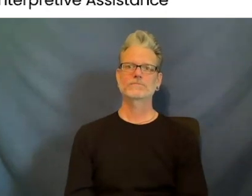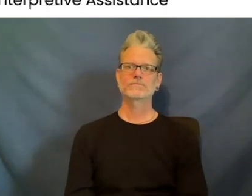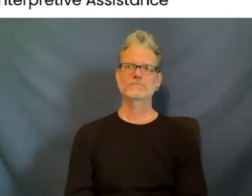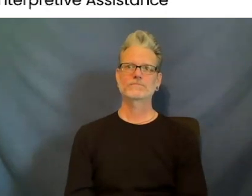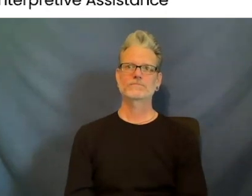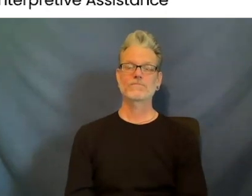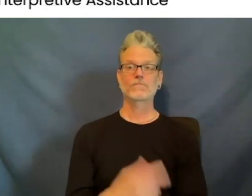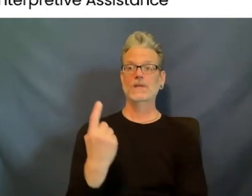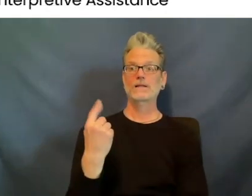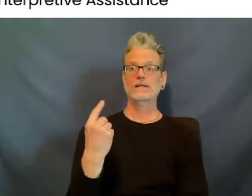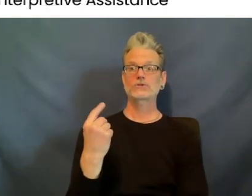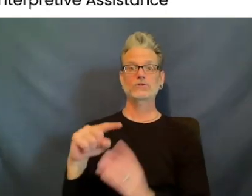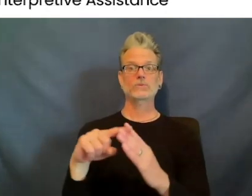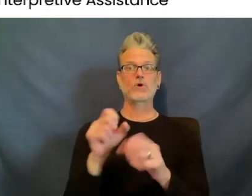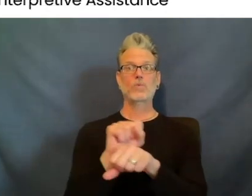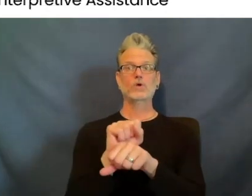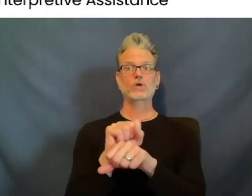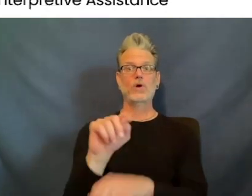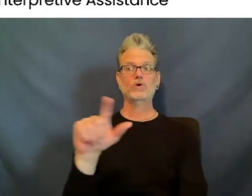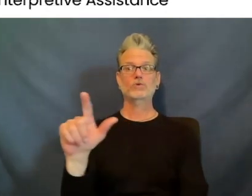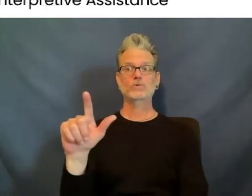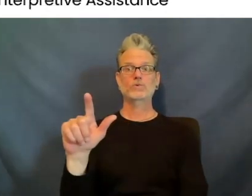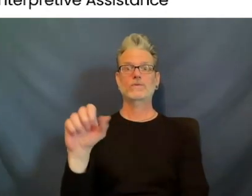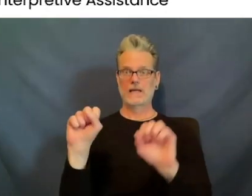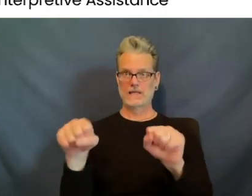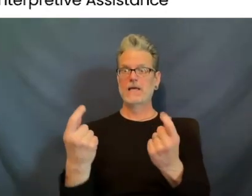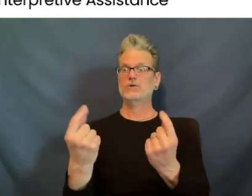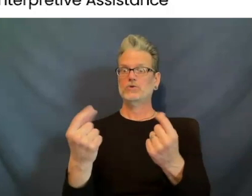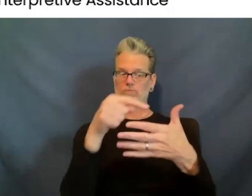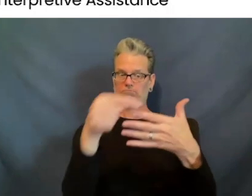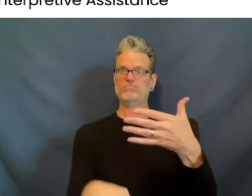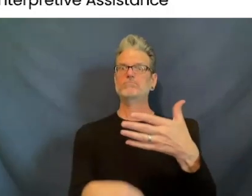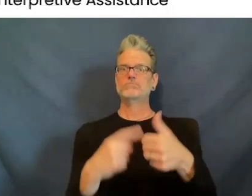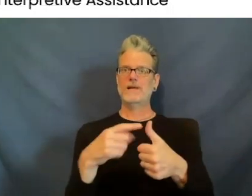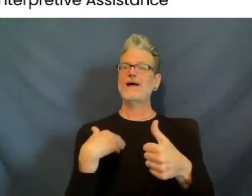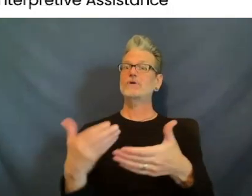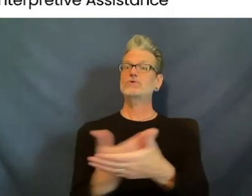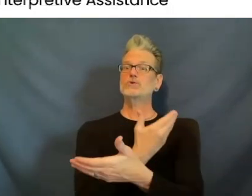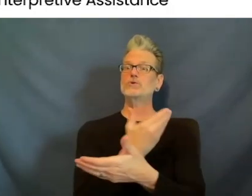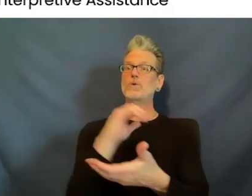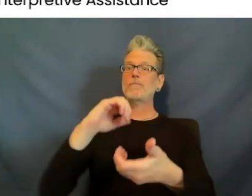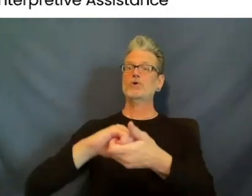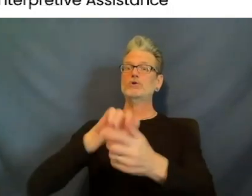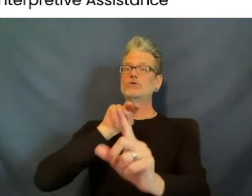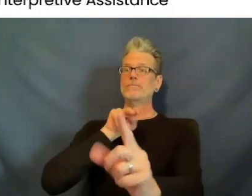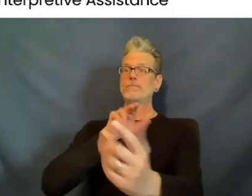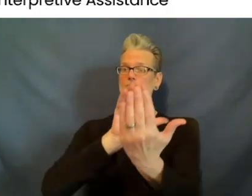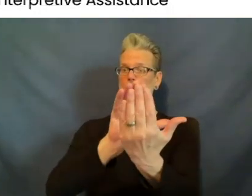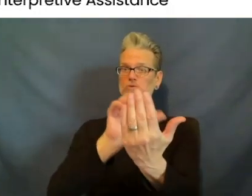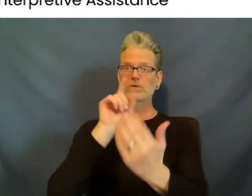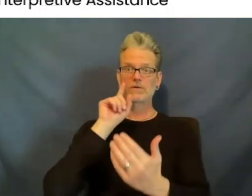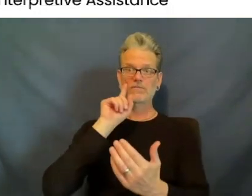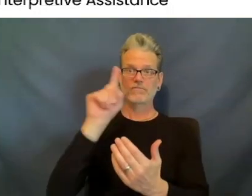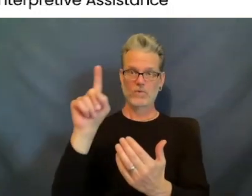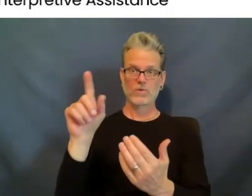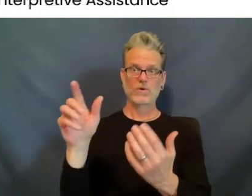Last year, we started working on a tool that could do the following: create a new partnership approach to mirror the federal-wide award